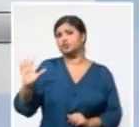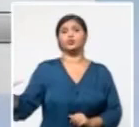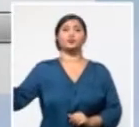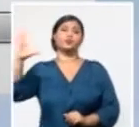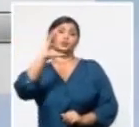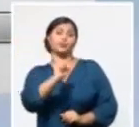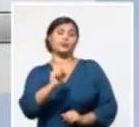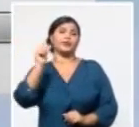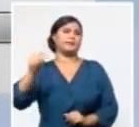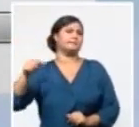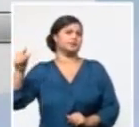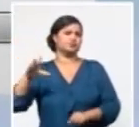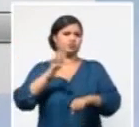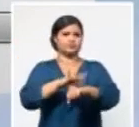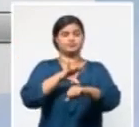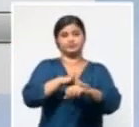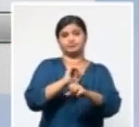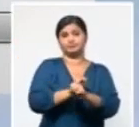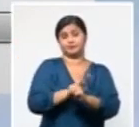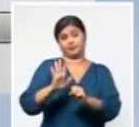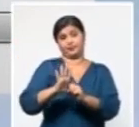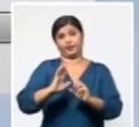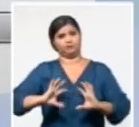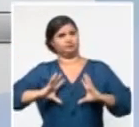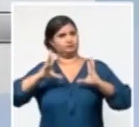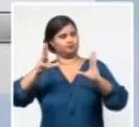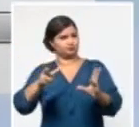cases reported in the world.